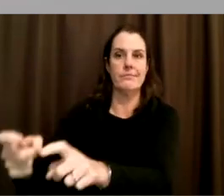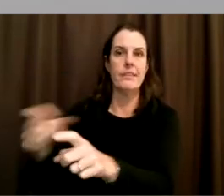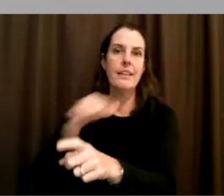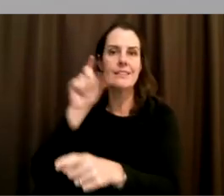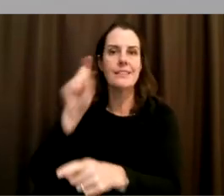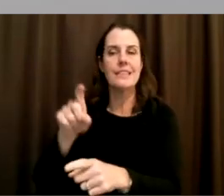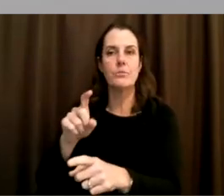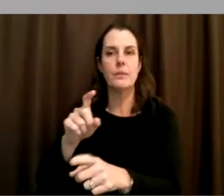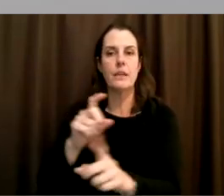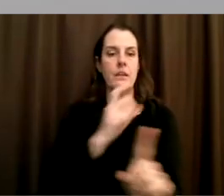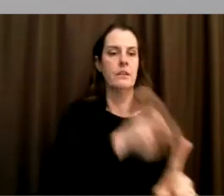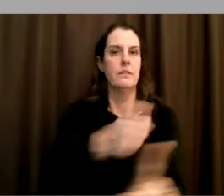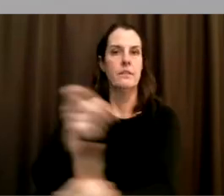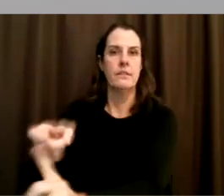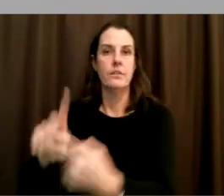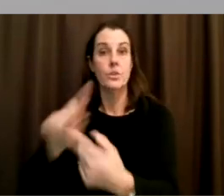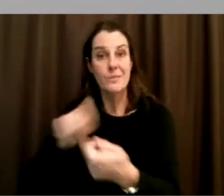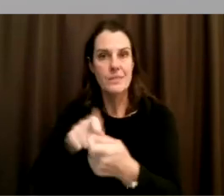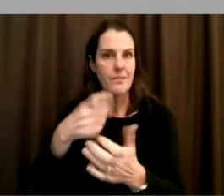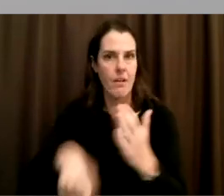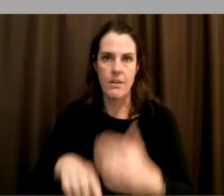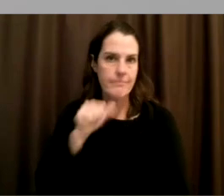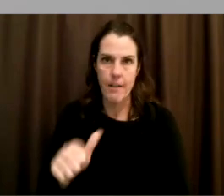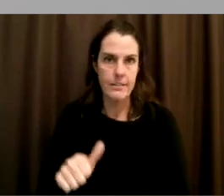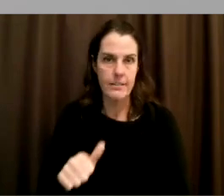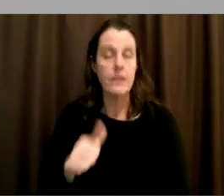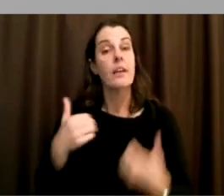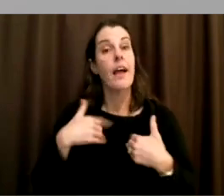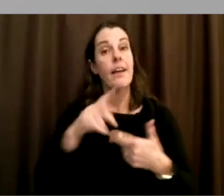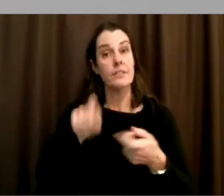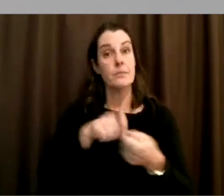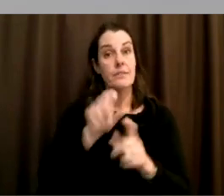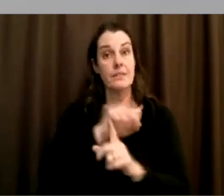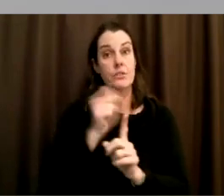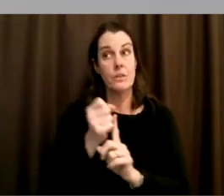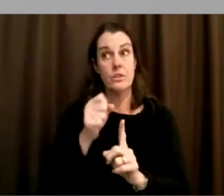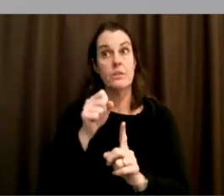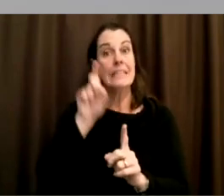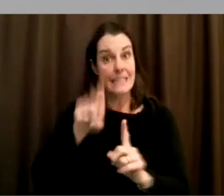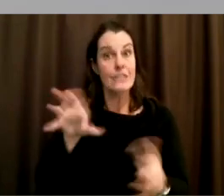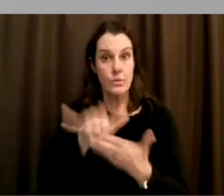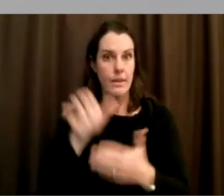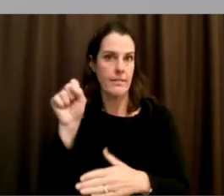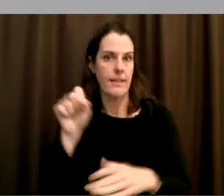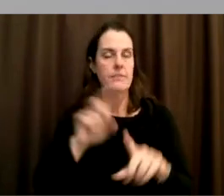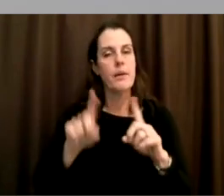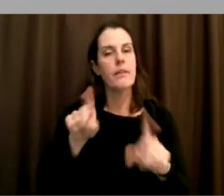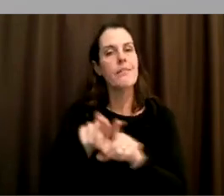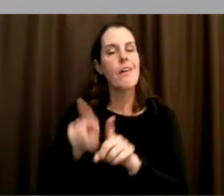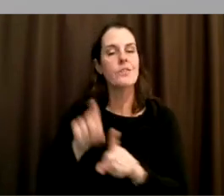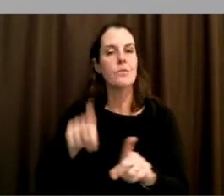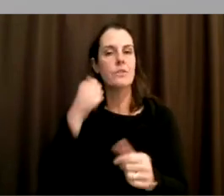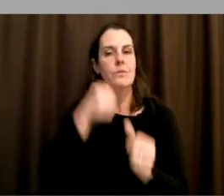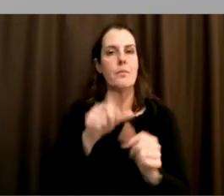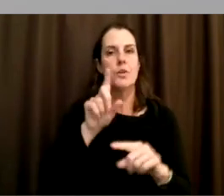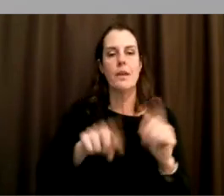be assigned to specific costs. There are cases where that does need to happen, right? And you also have to remember that you can't like be